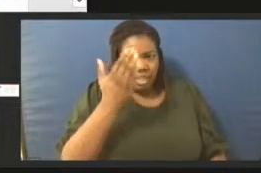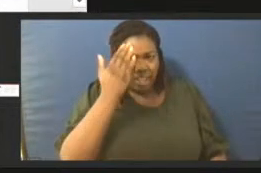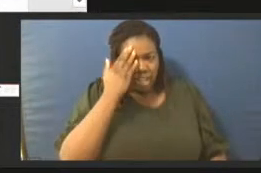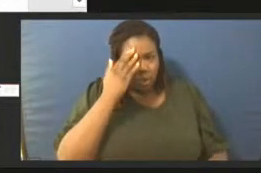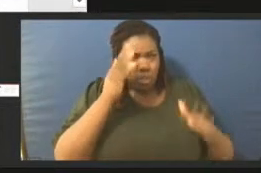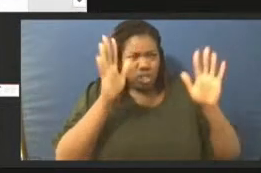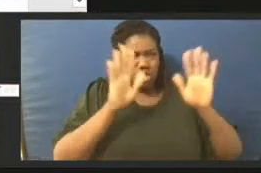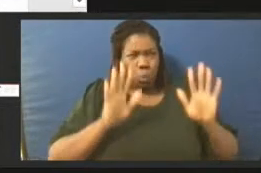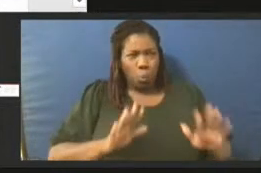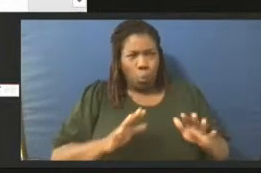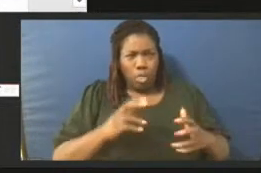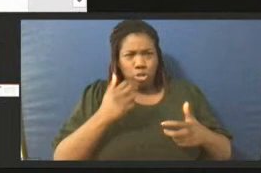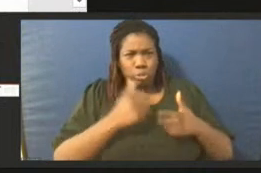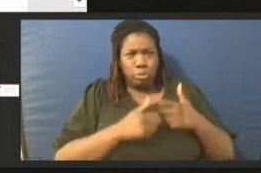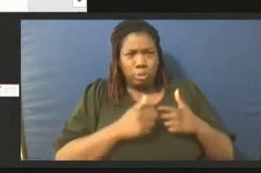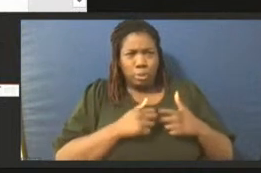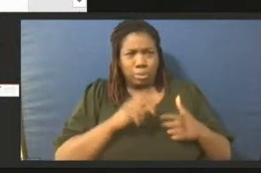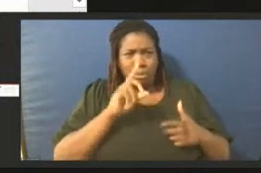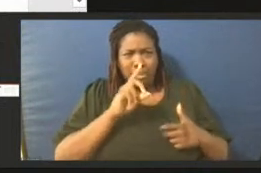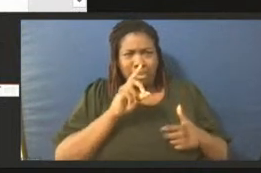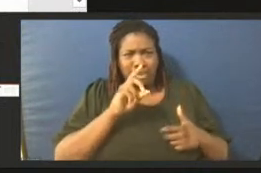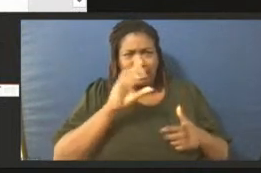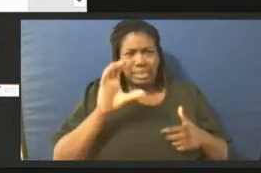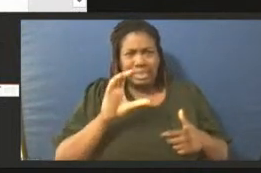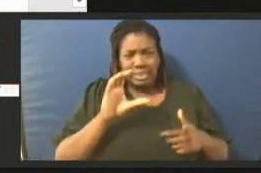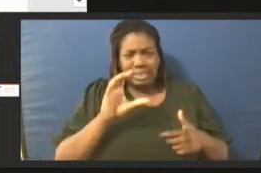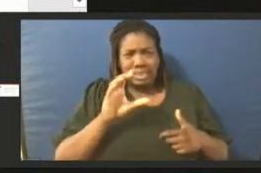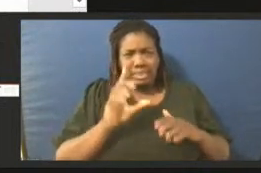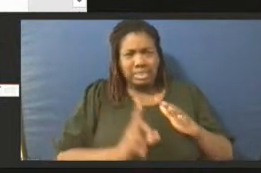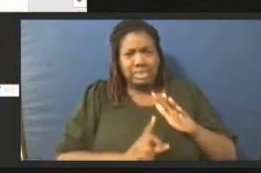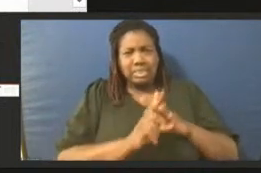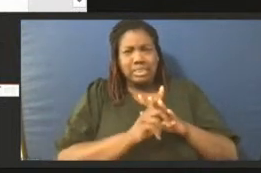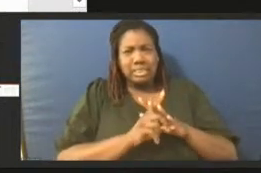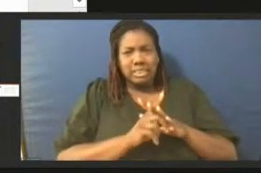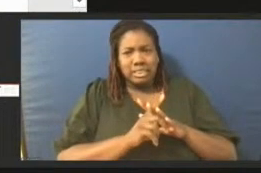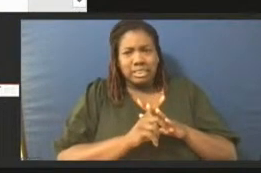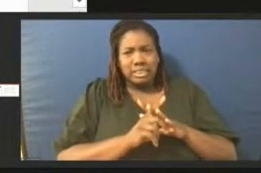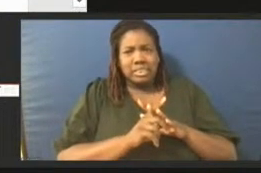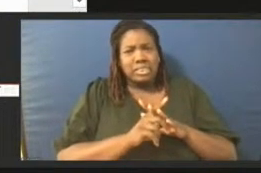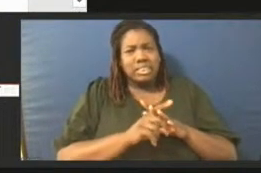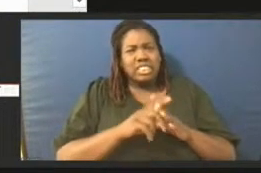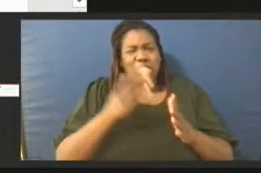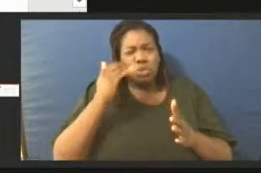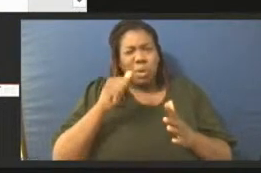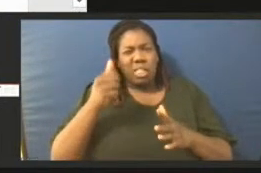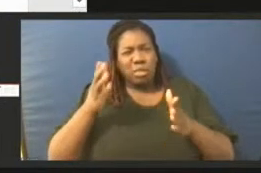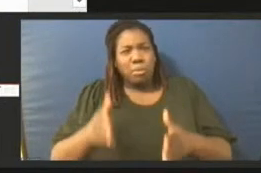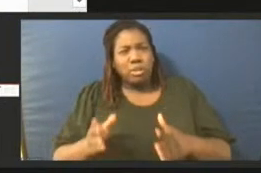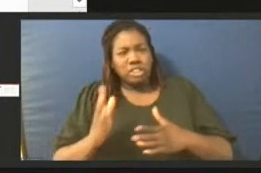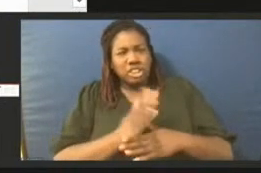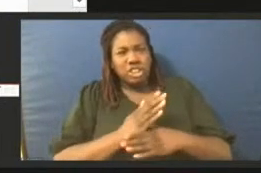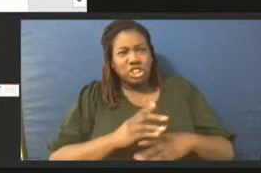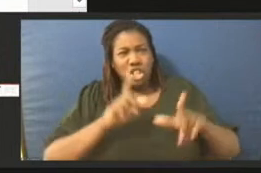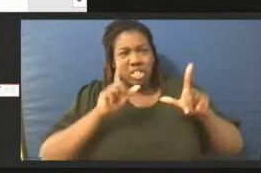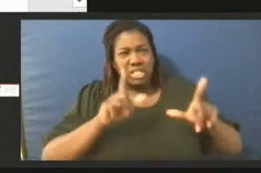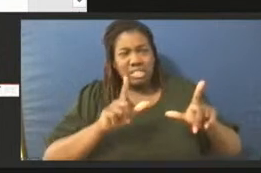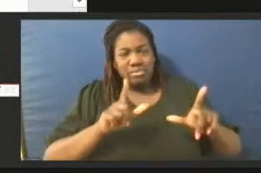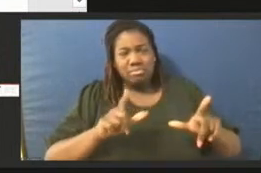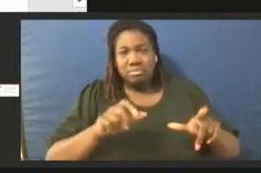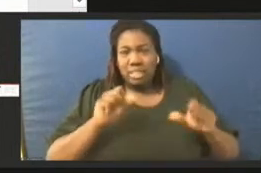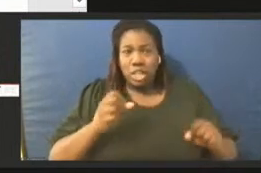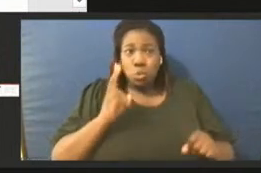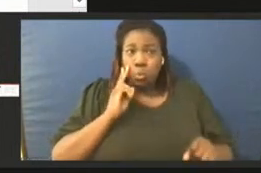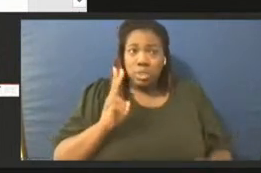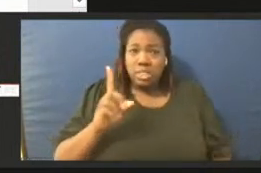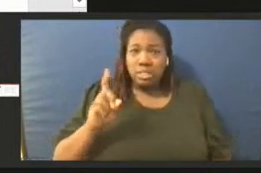DC, so as a result, Katie cannot share the slides. Could you see the slides?